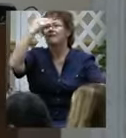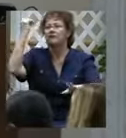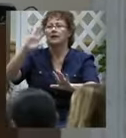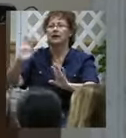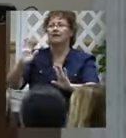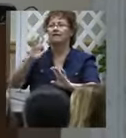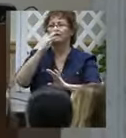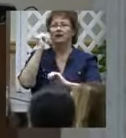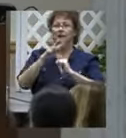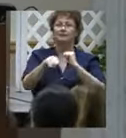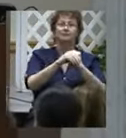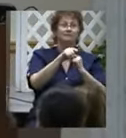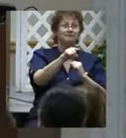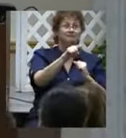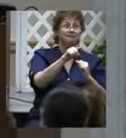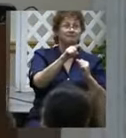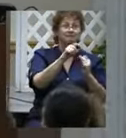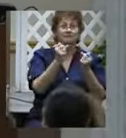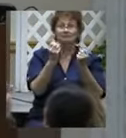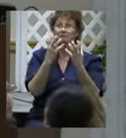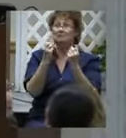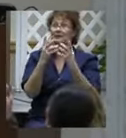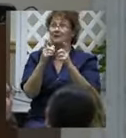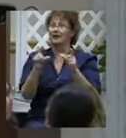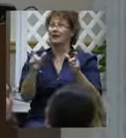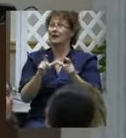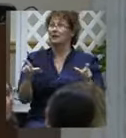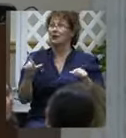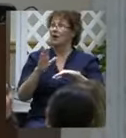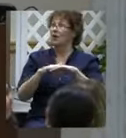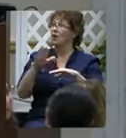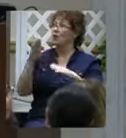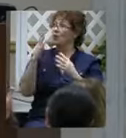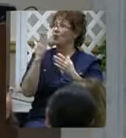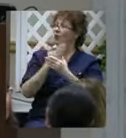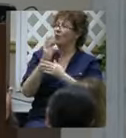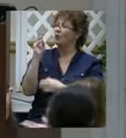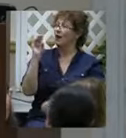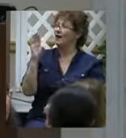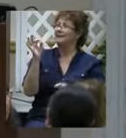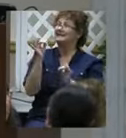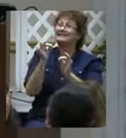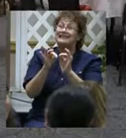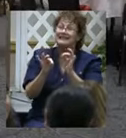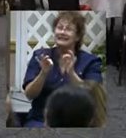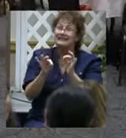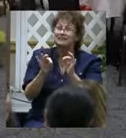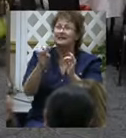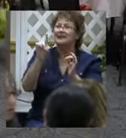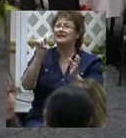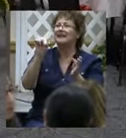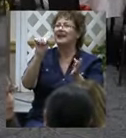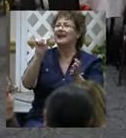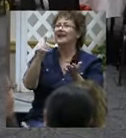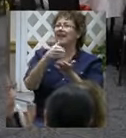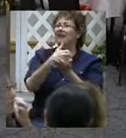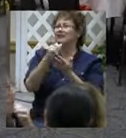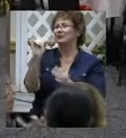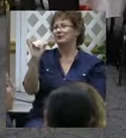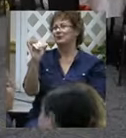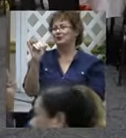wanted to add was when you do multilingual documents on your website, it's a quick and easy way to do data collection as well. So